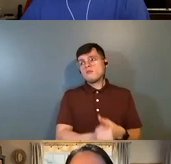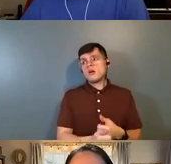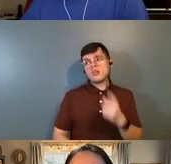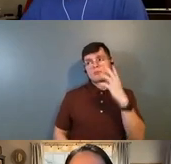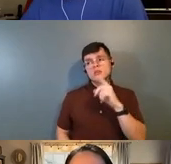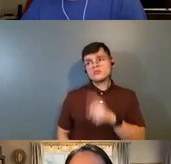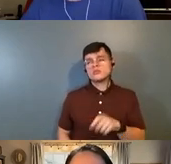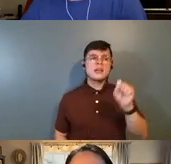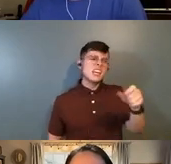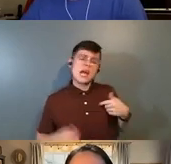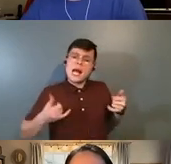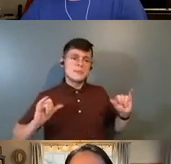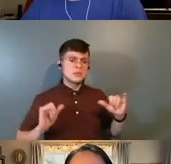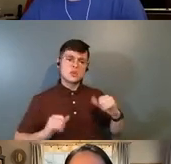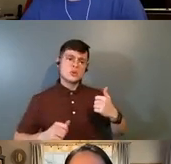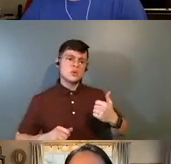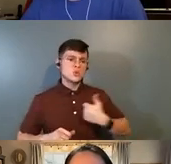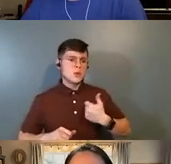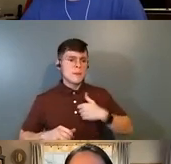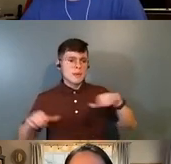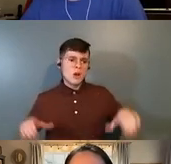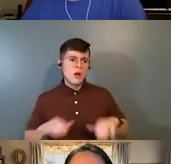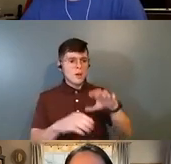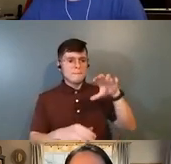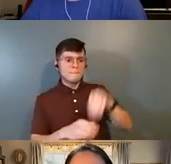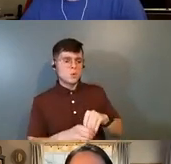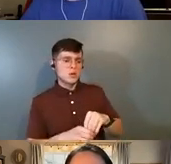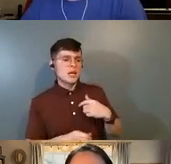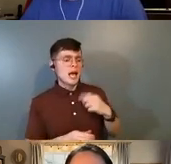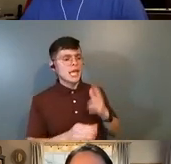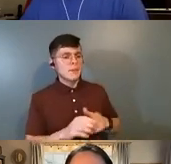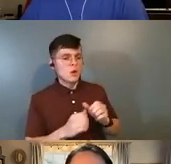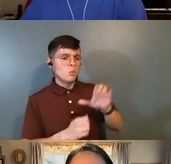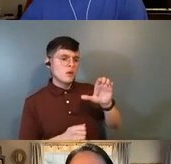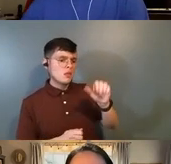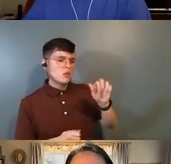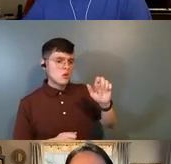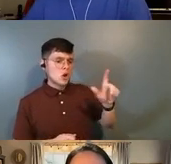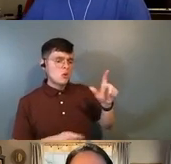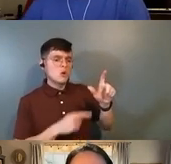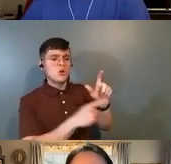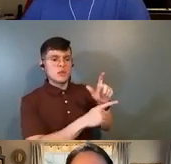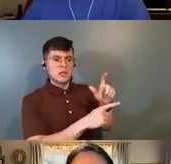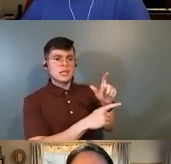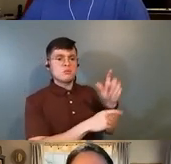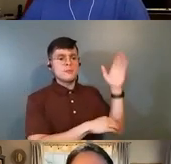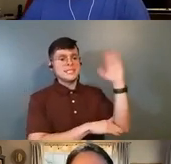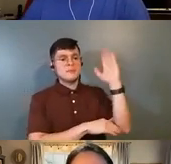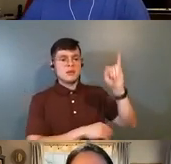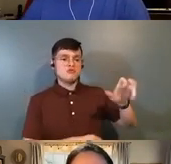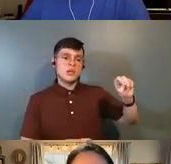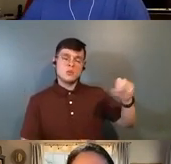And so I'm still doing my onboarding there. I came on with Carl, who's speaking in January, so I'm eager